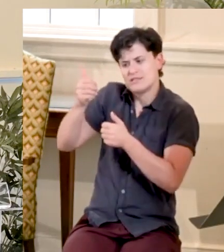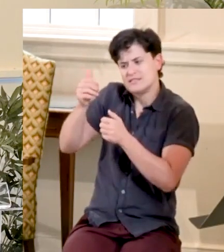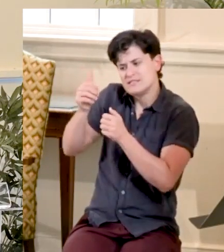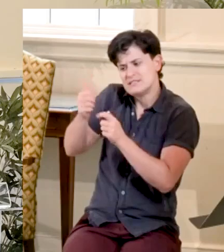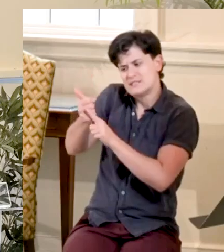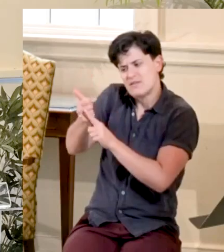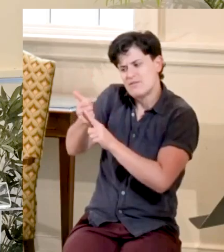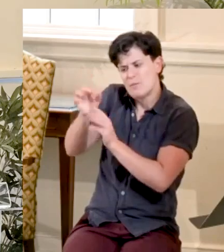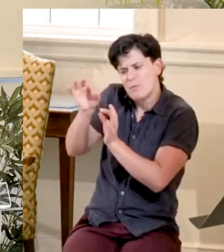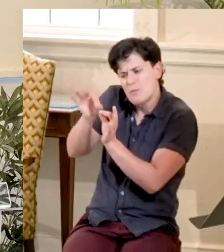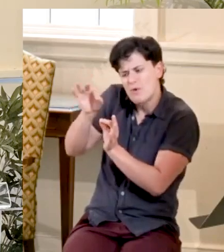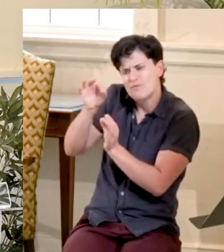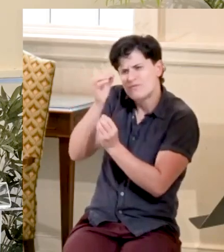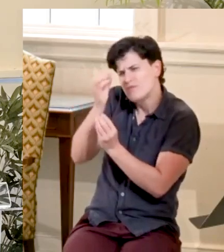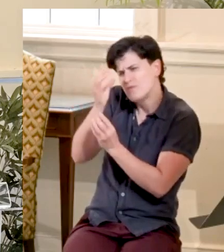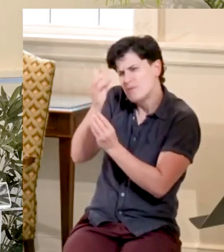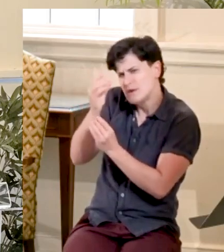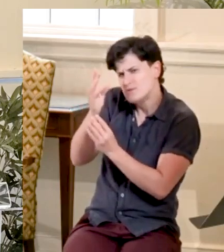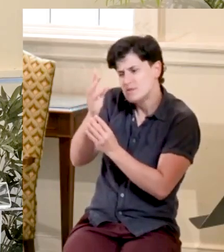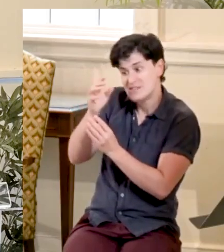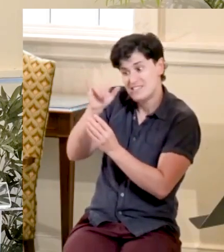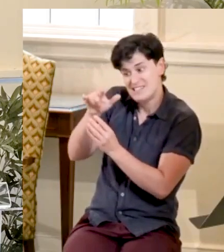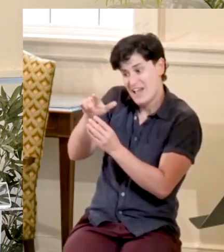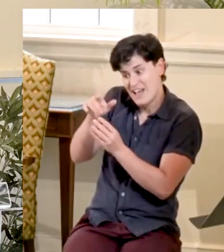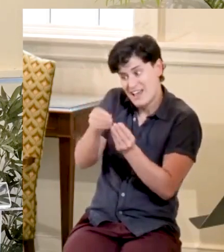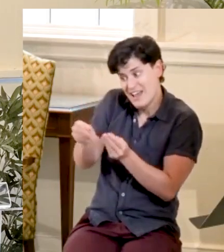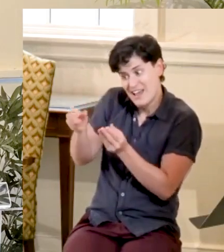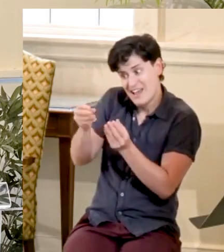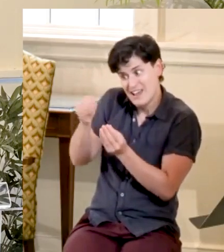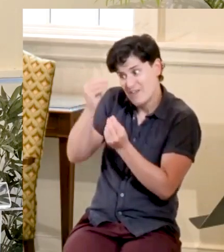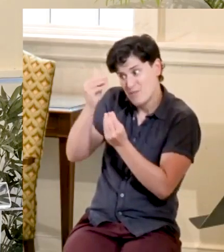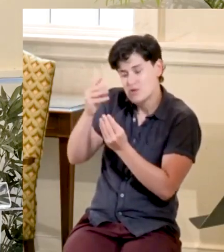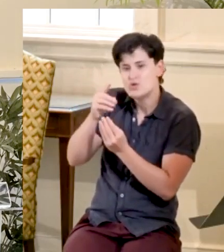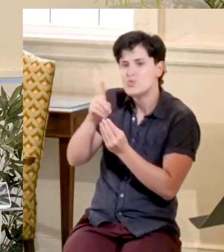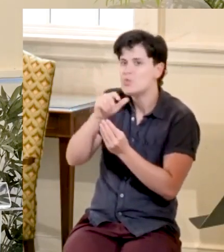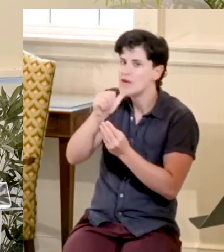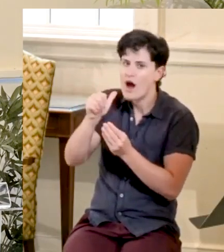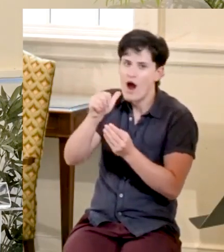information, it wouldn't come with the wisdom to apply it.